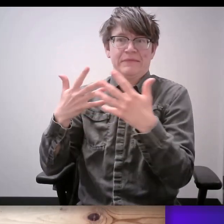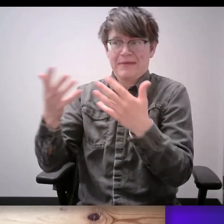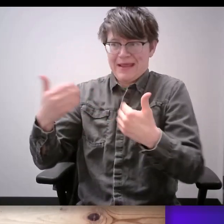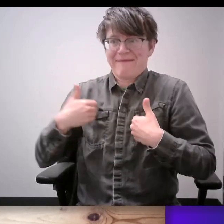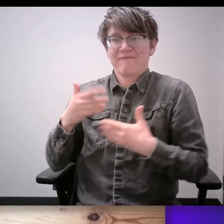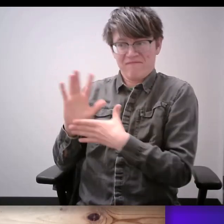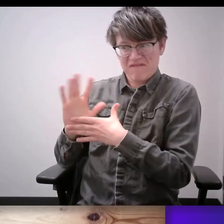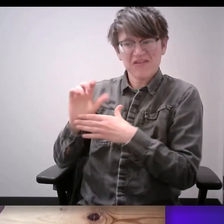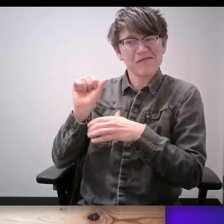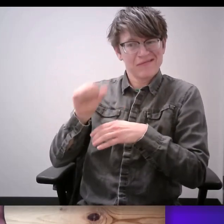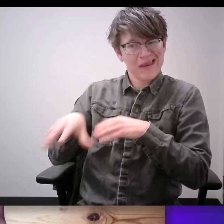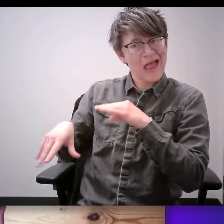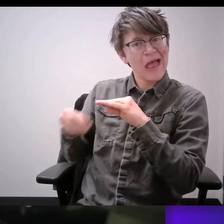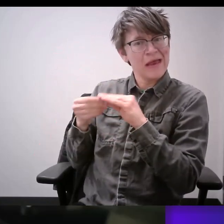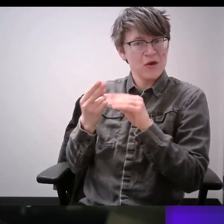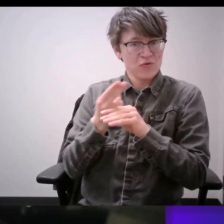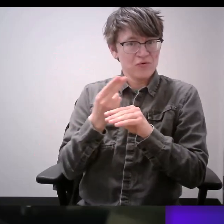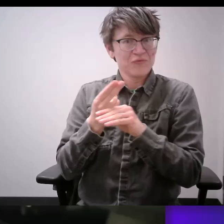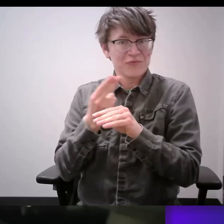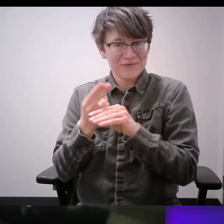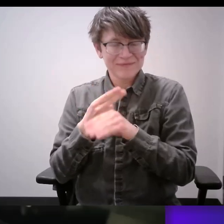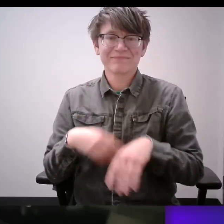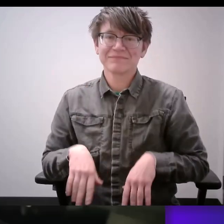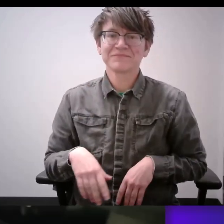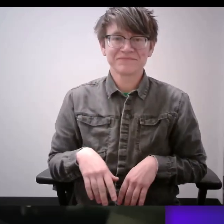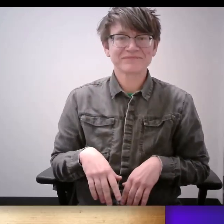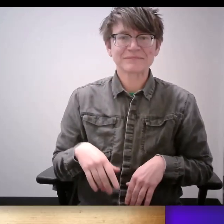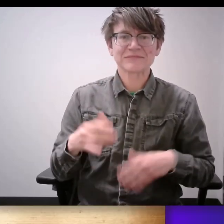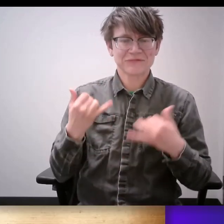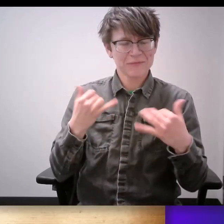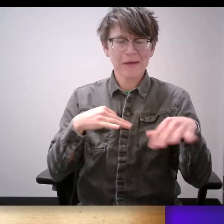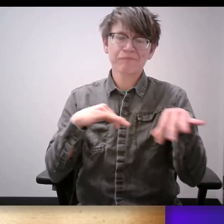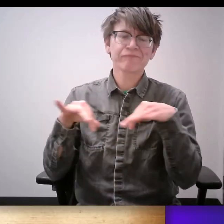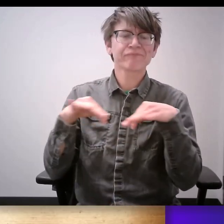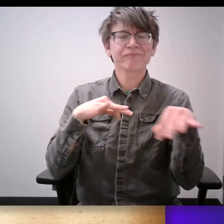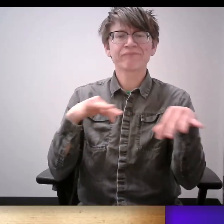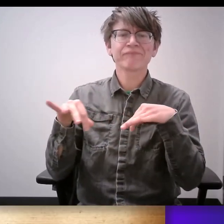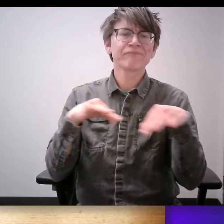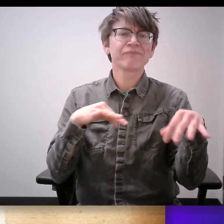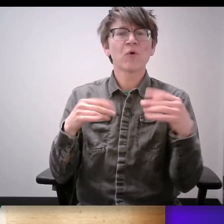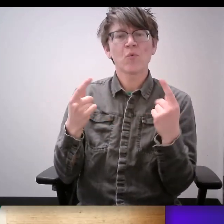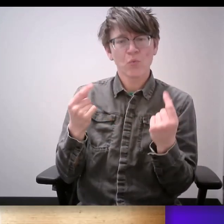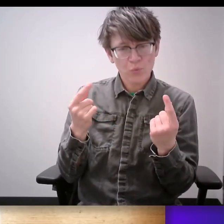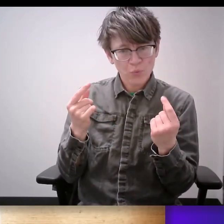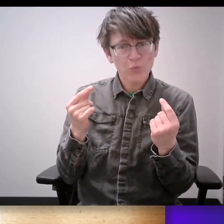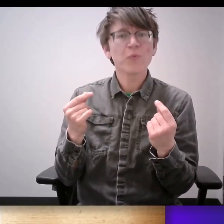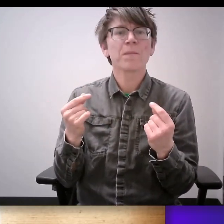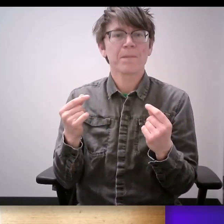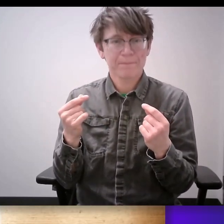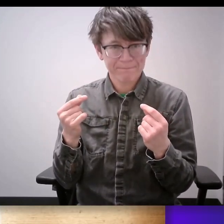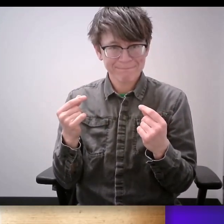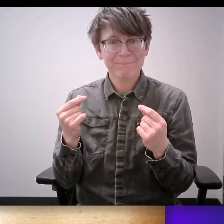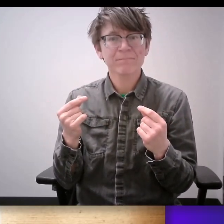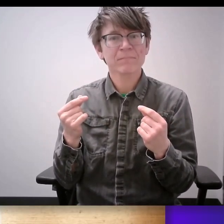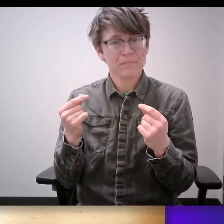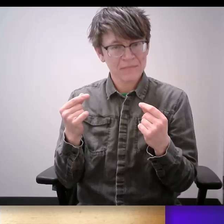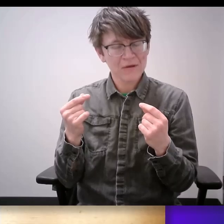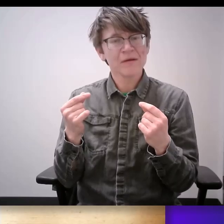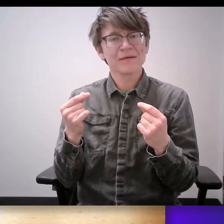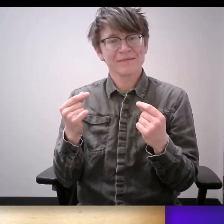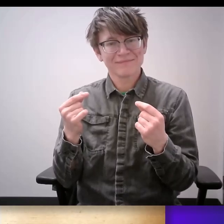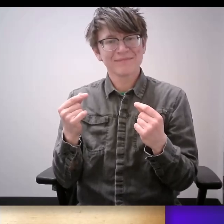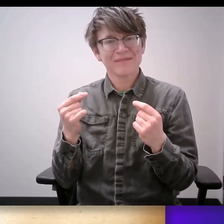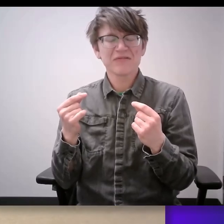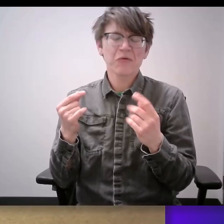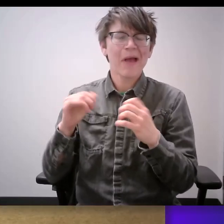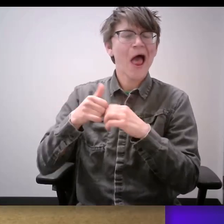videos. So this is the first of 52 things, and let me just walk you through how this is going to work. Every time we're going to give you an idea for how much time it's